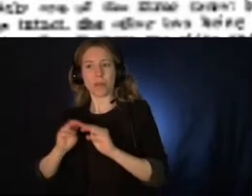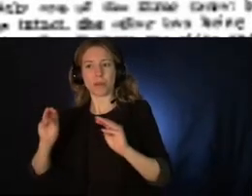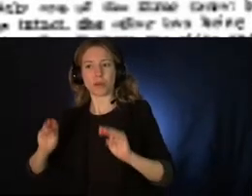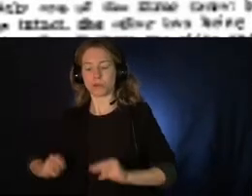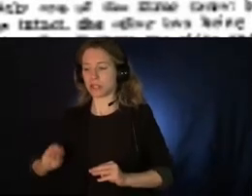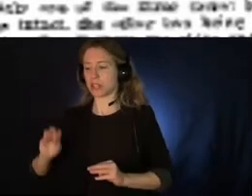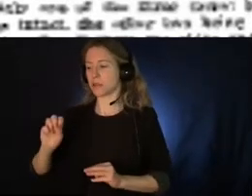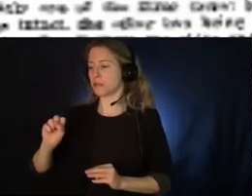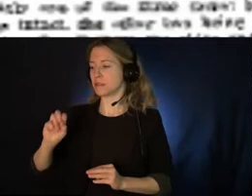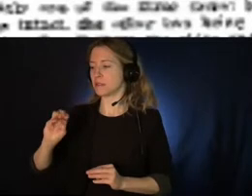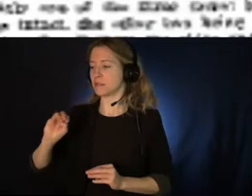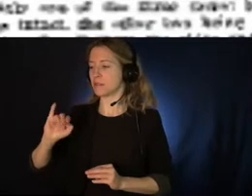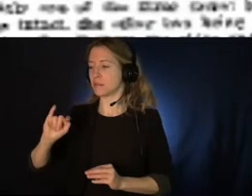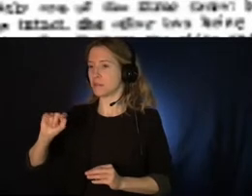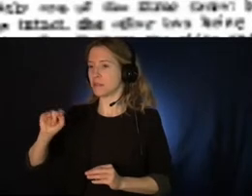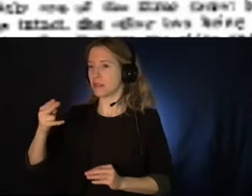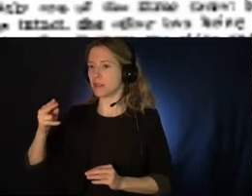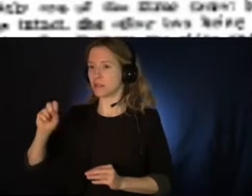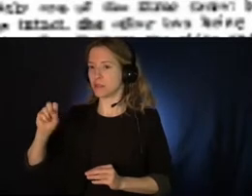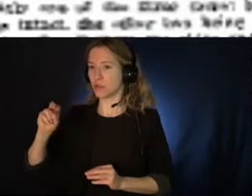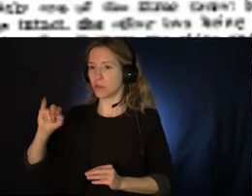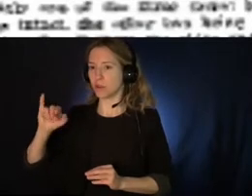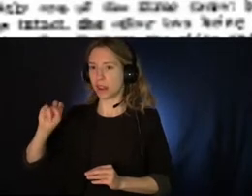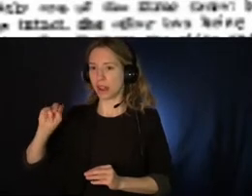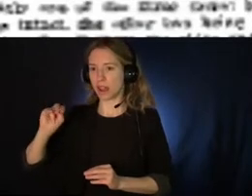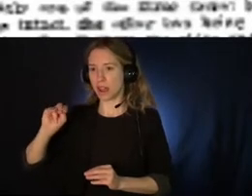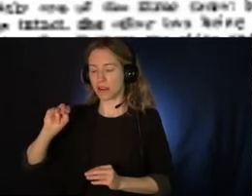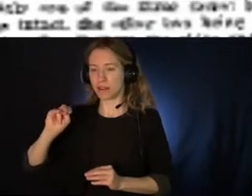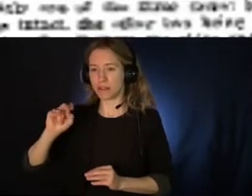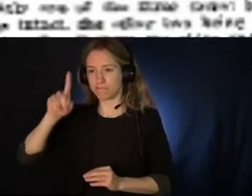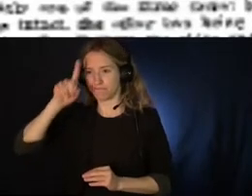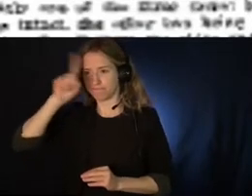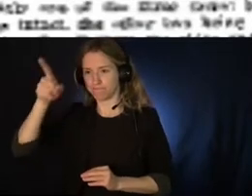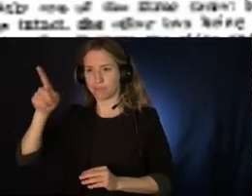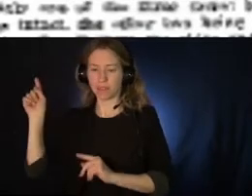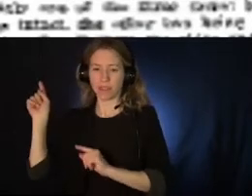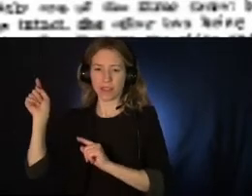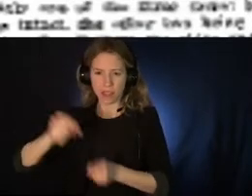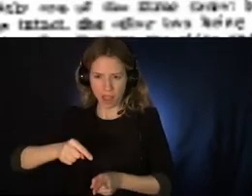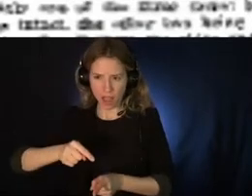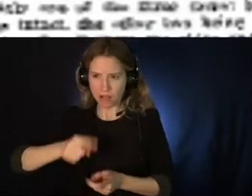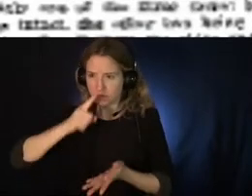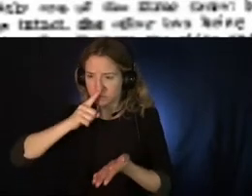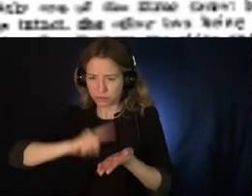determined that these canoes belonged to the ancient tribe, the Ramapo,